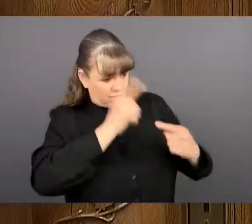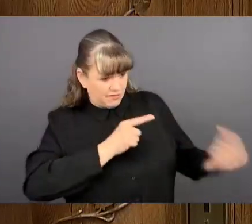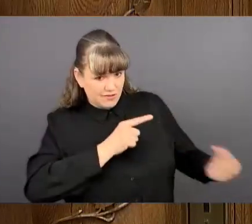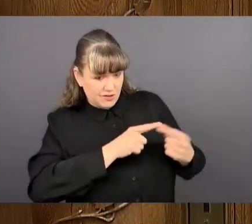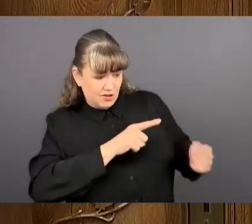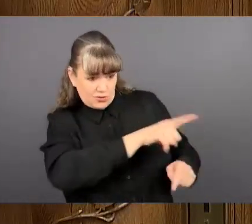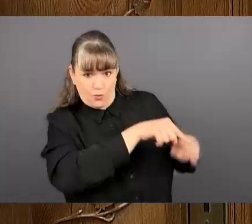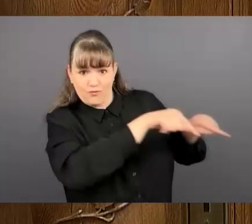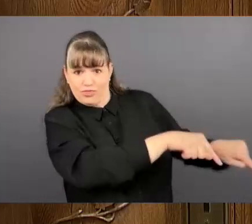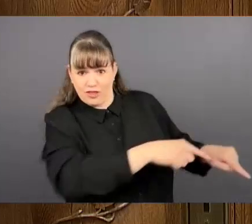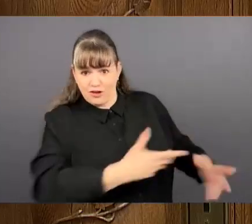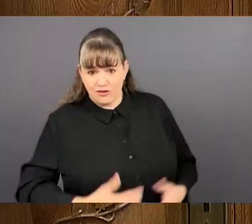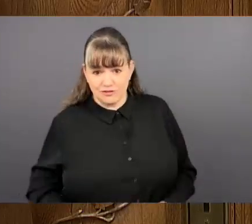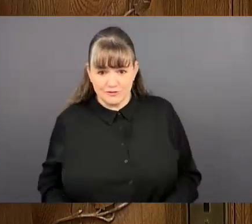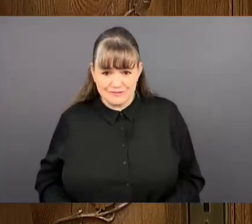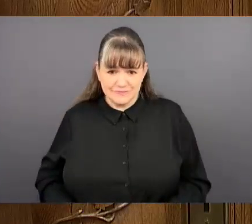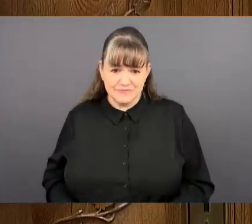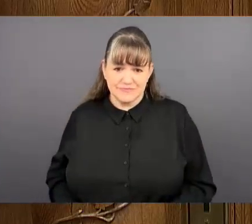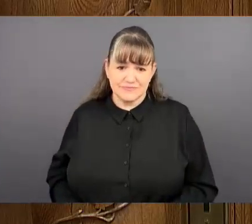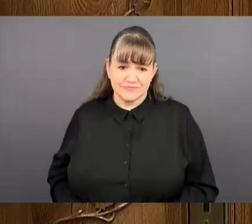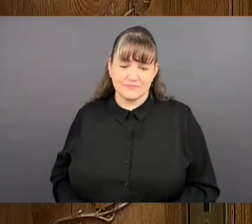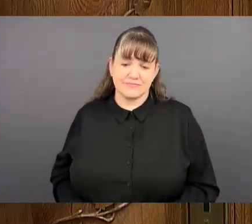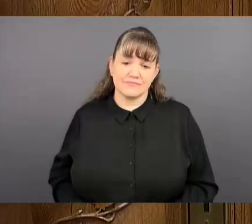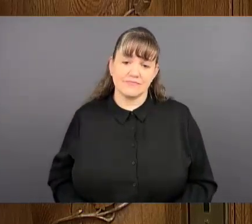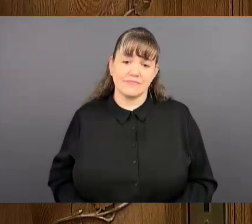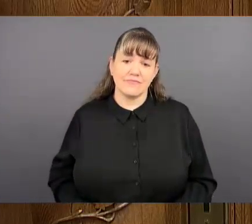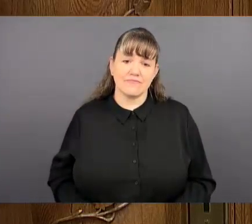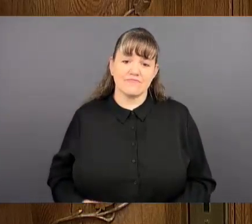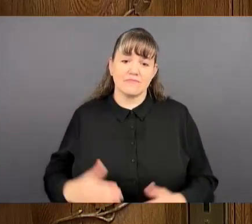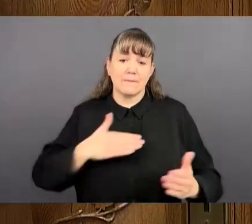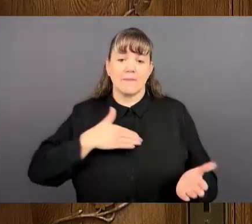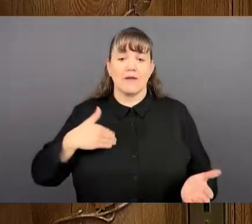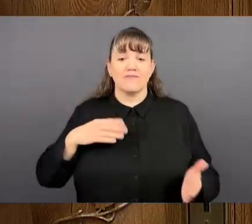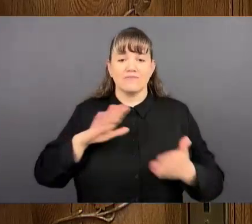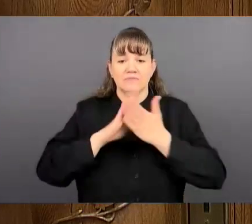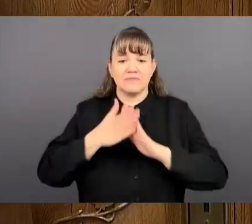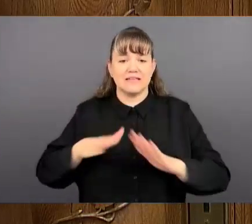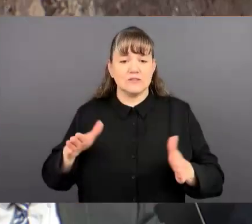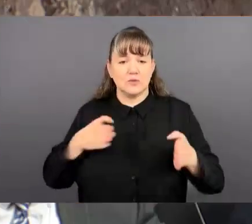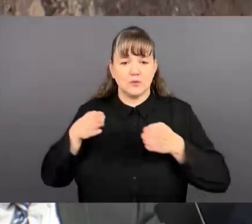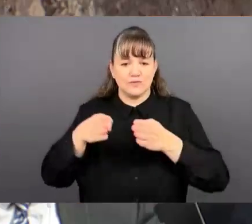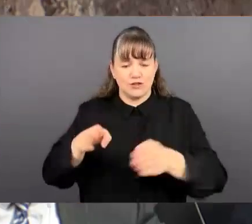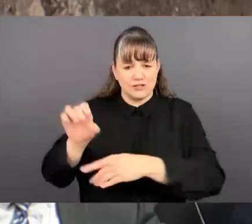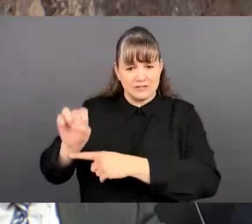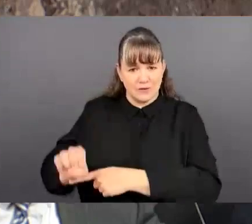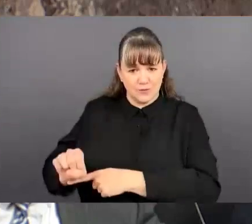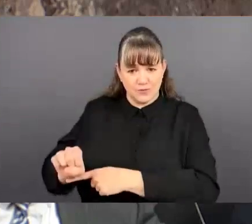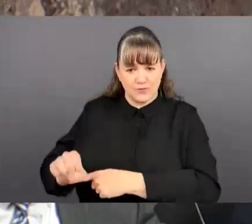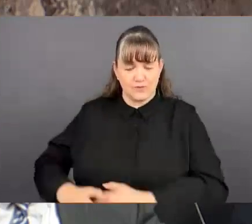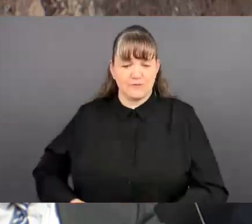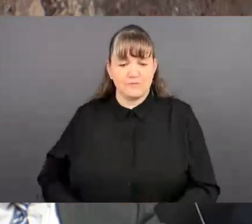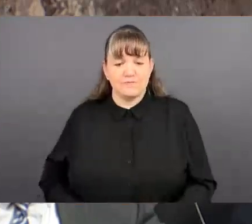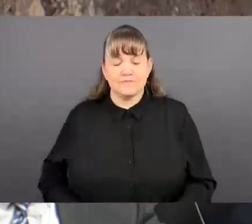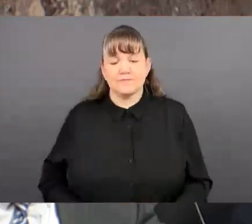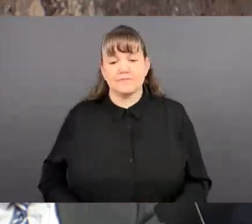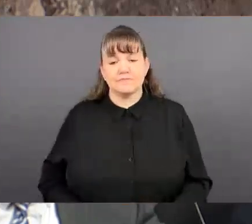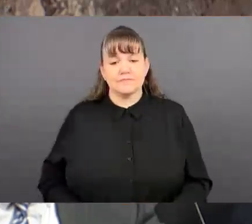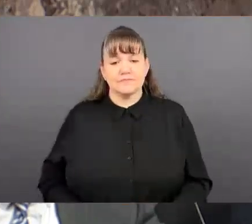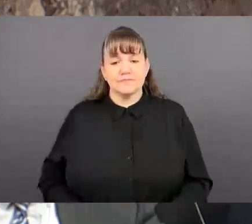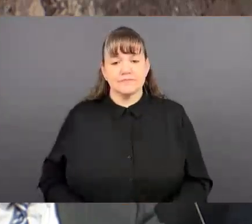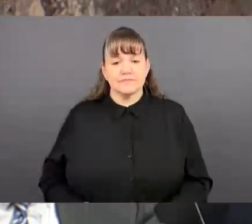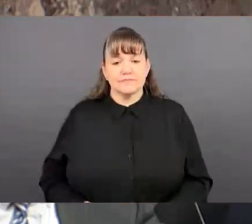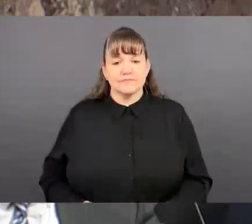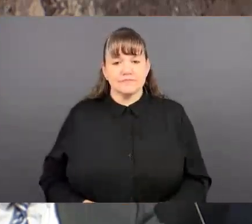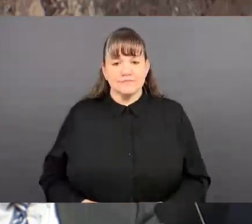Member for Peace River South. Thank you, Honourable Speaker, and thank you to my honoured colleagues, which I genuinely and honestly appreciate